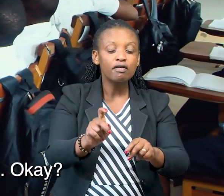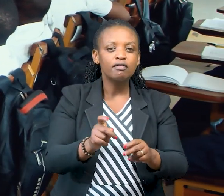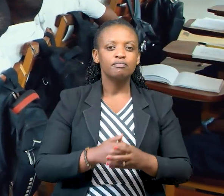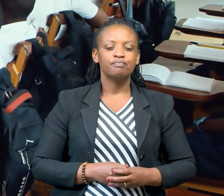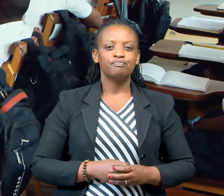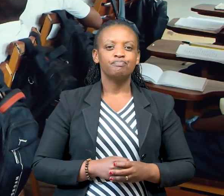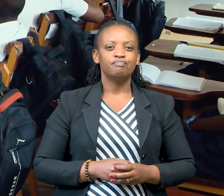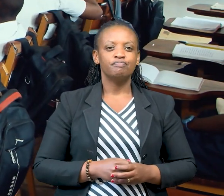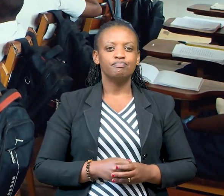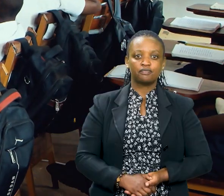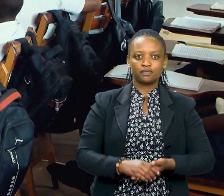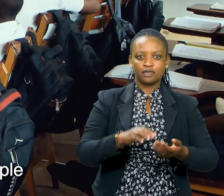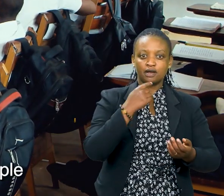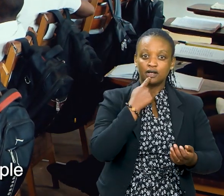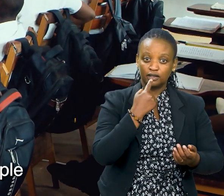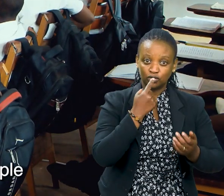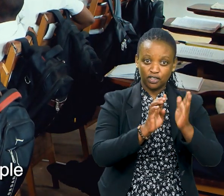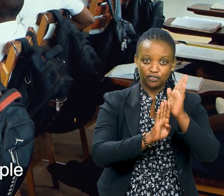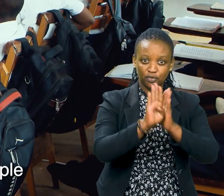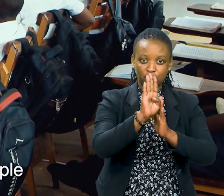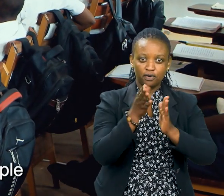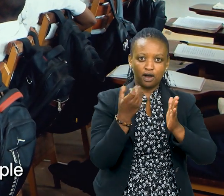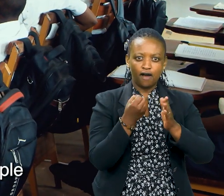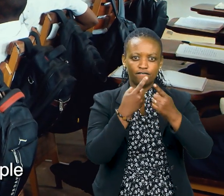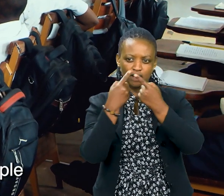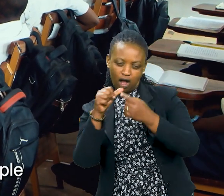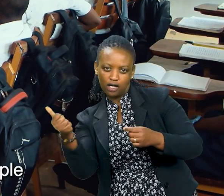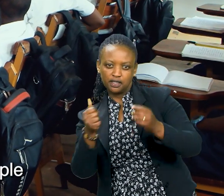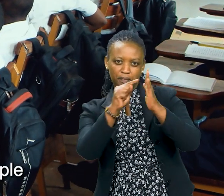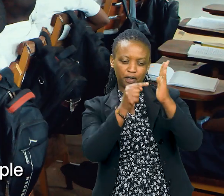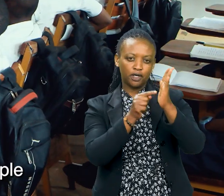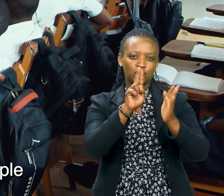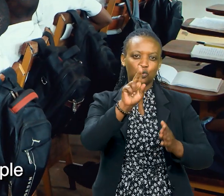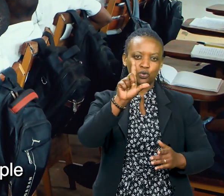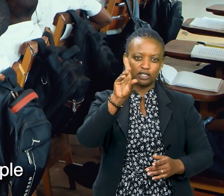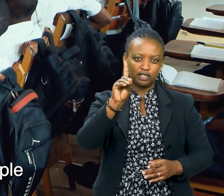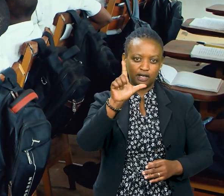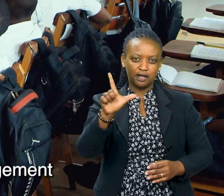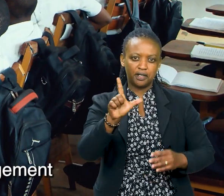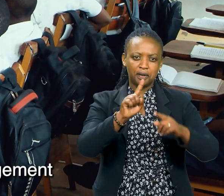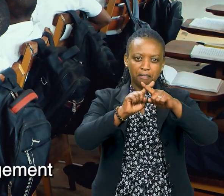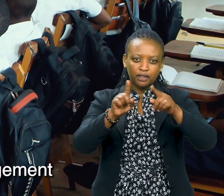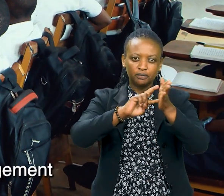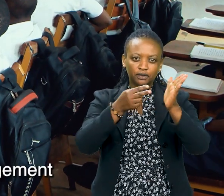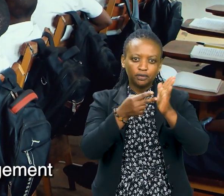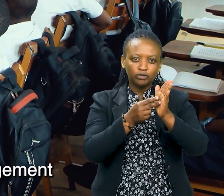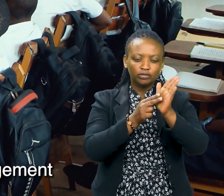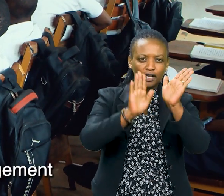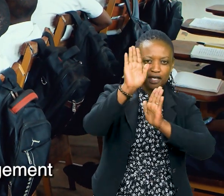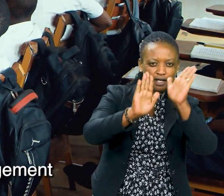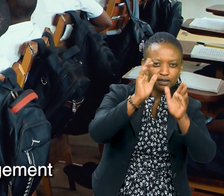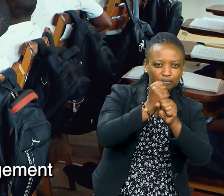Okay? Now. In lesson development, we have another principle, UDL principle, which is multiple means